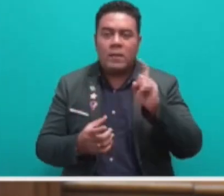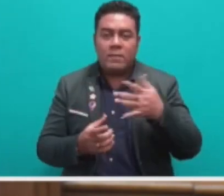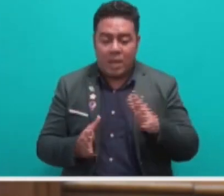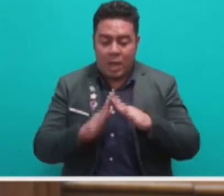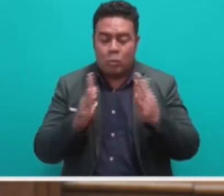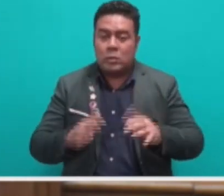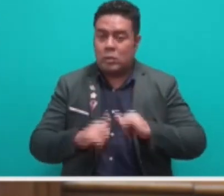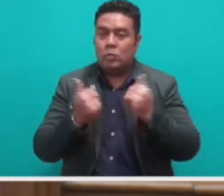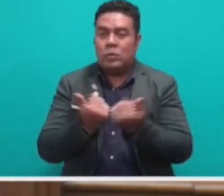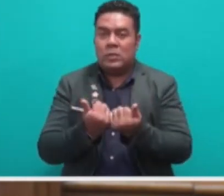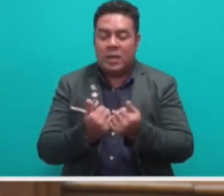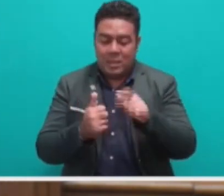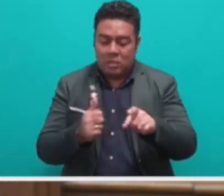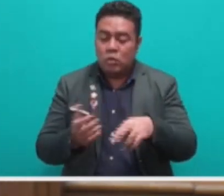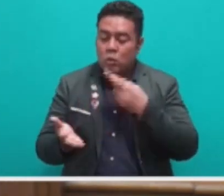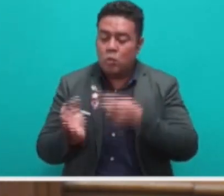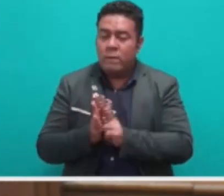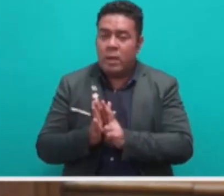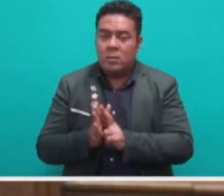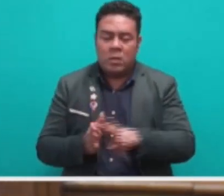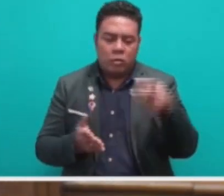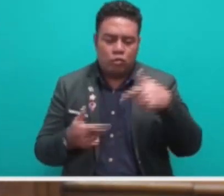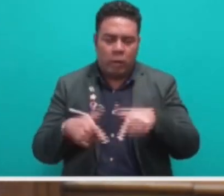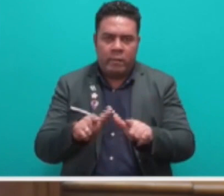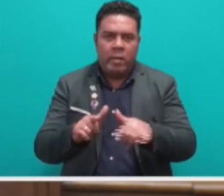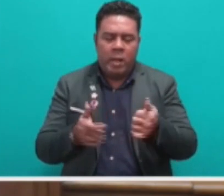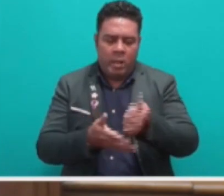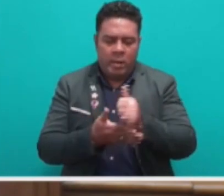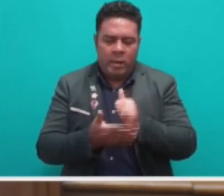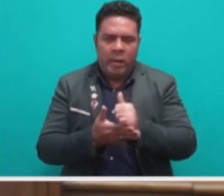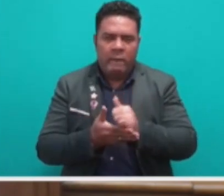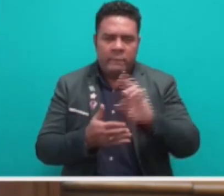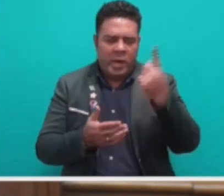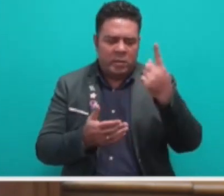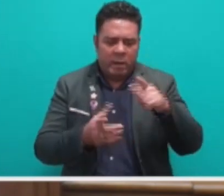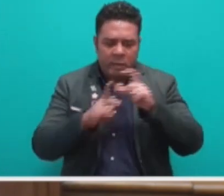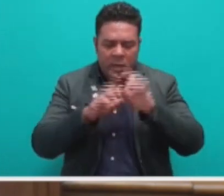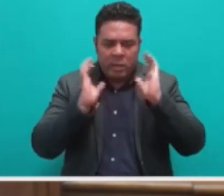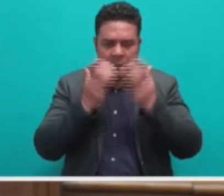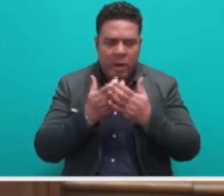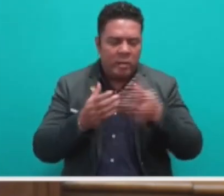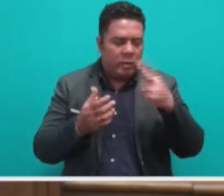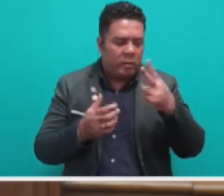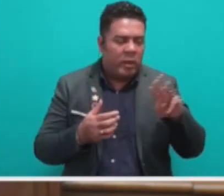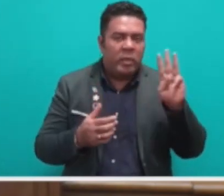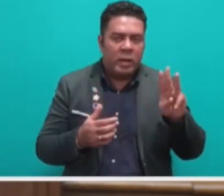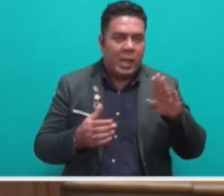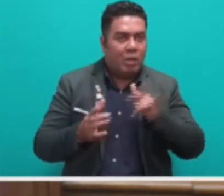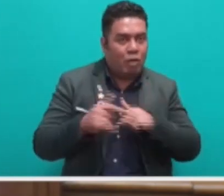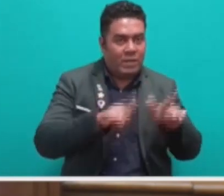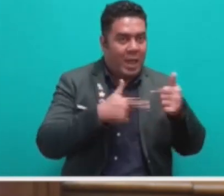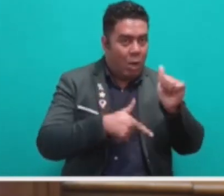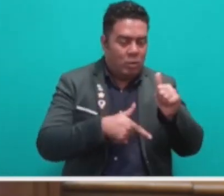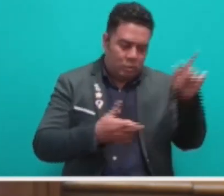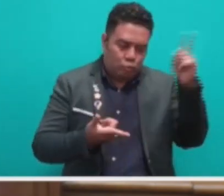agrees, these revised travel allowances will be effective from the 1st of December 2023